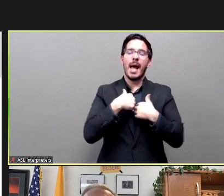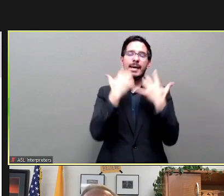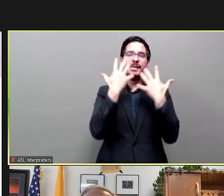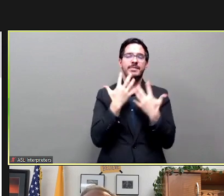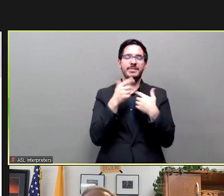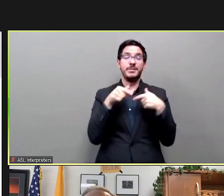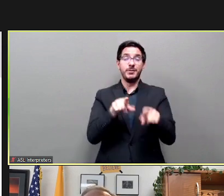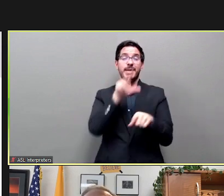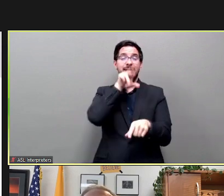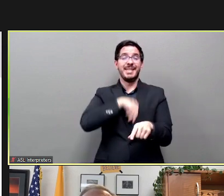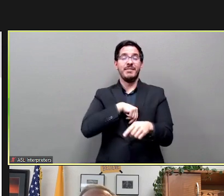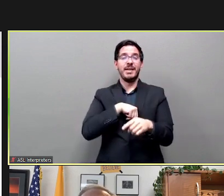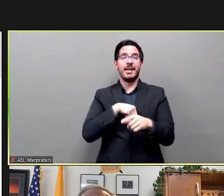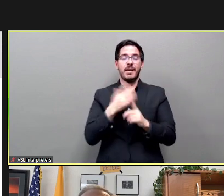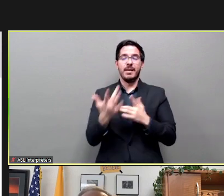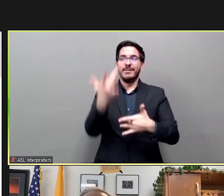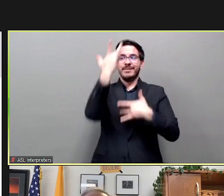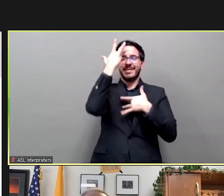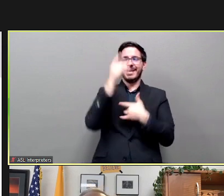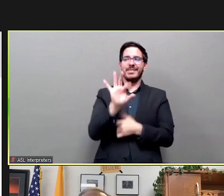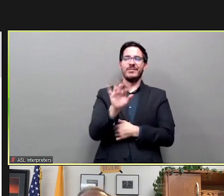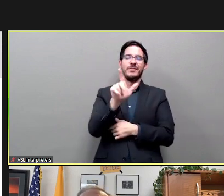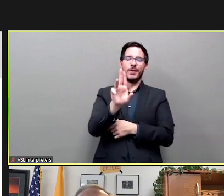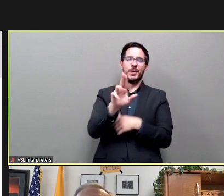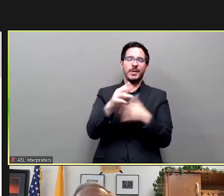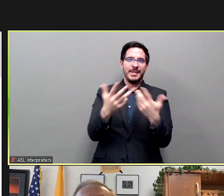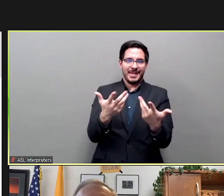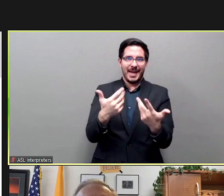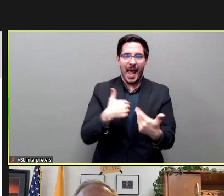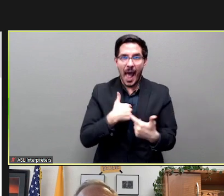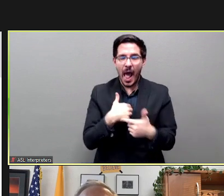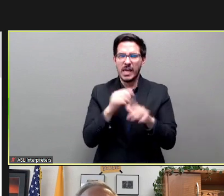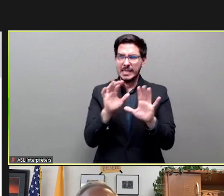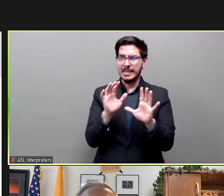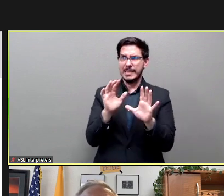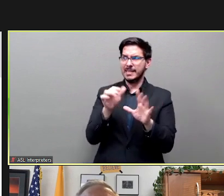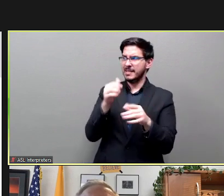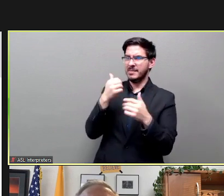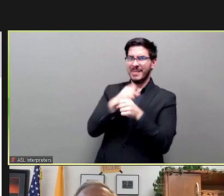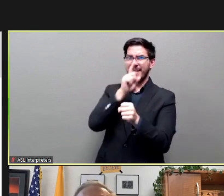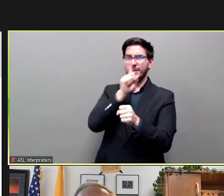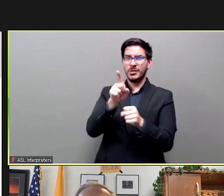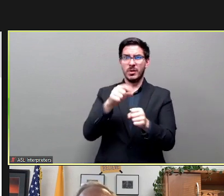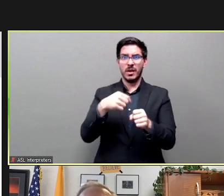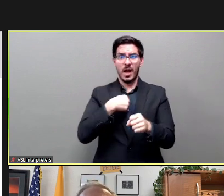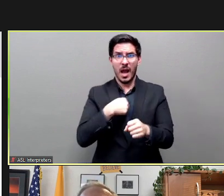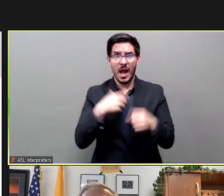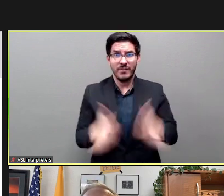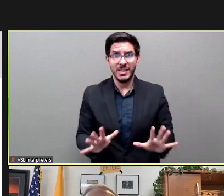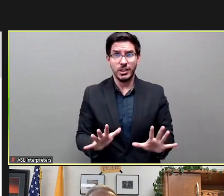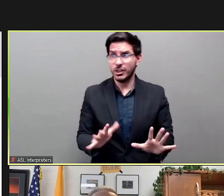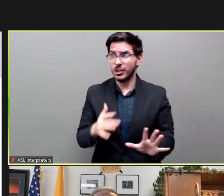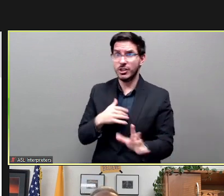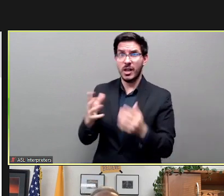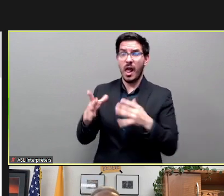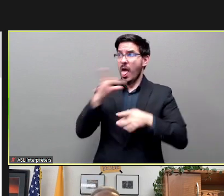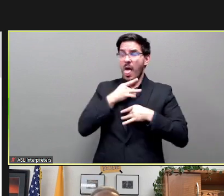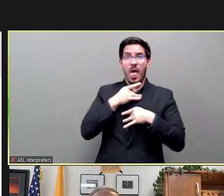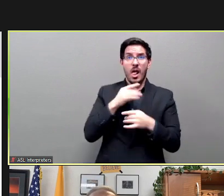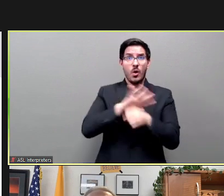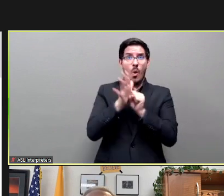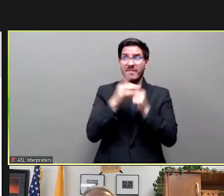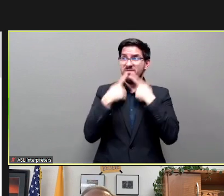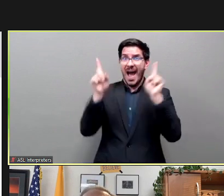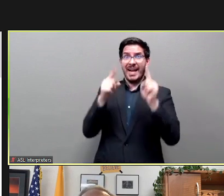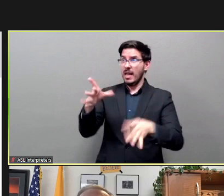and I was sure I had finally acquired COVID, and so I did 5 consecutive days of